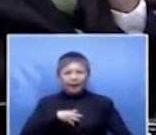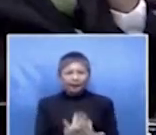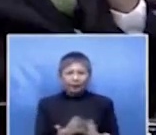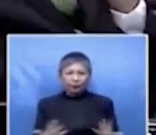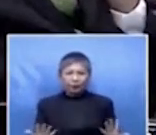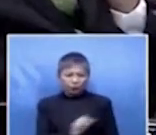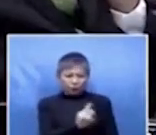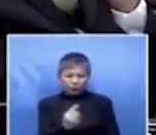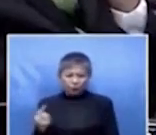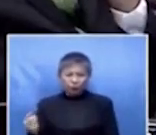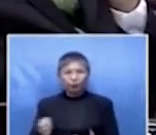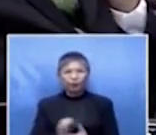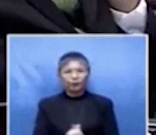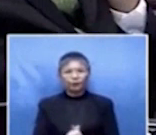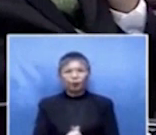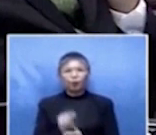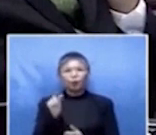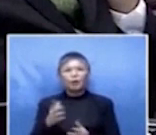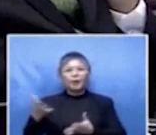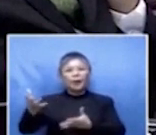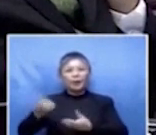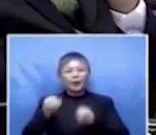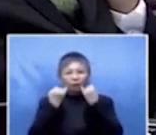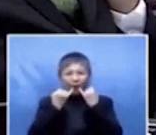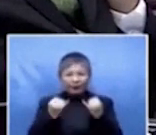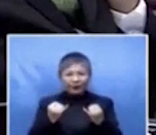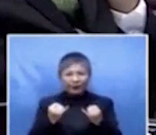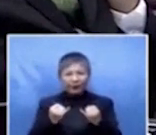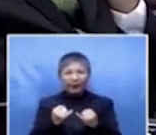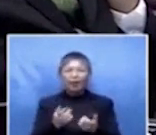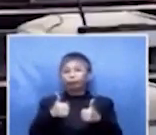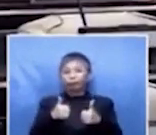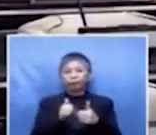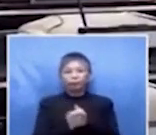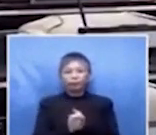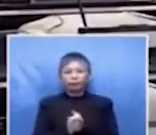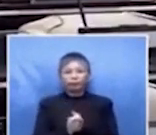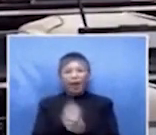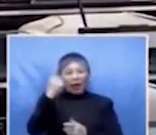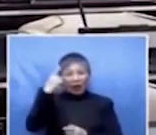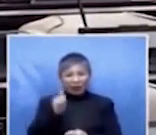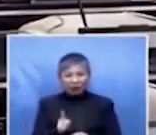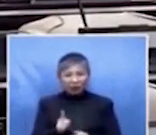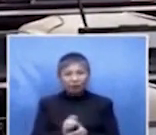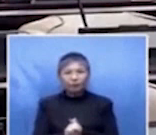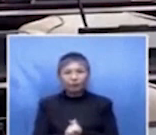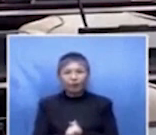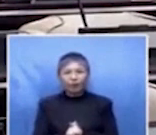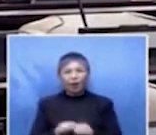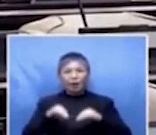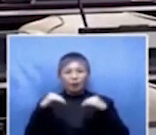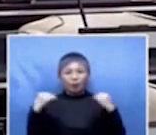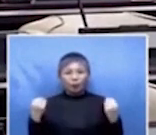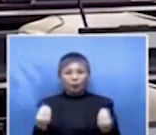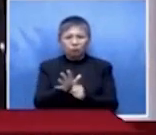The government expects the economy to post near flat growth this year due to the pandemic, which has infected over 132,000 people